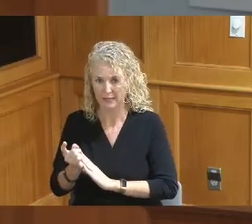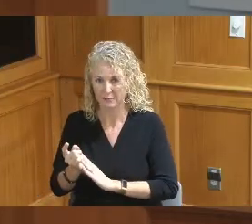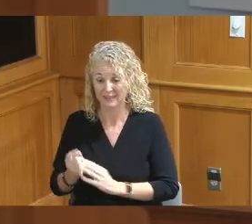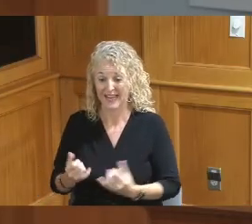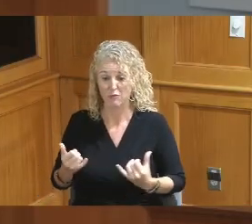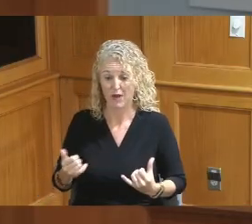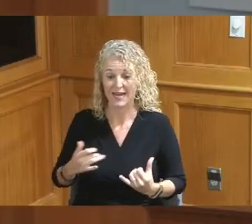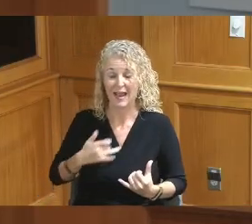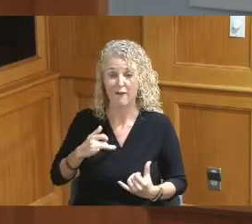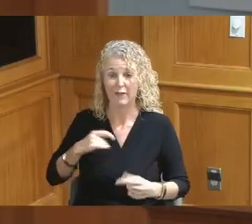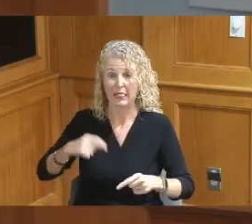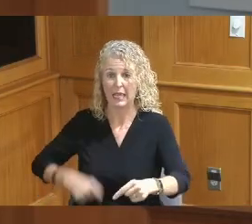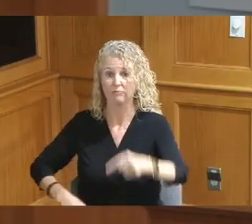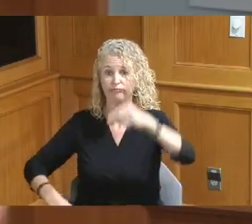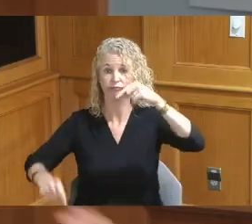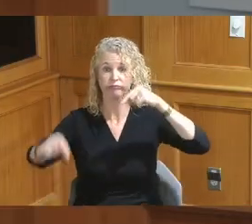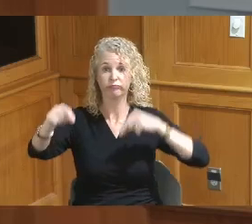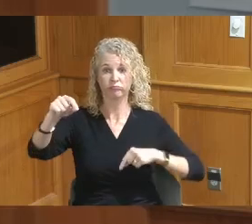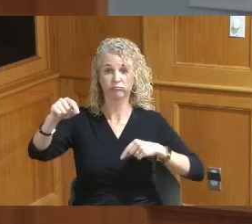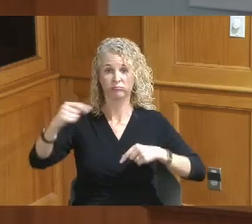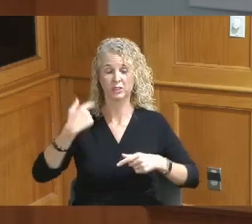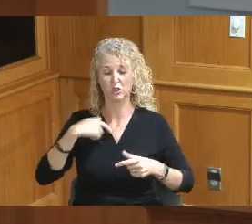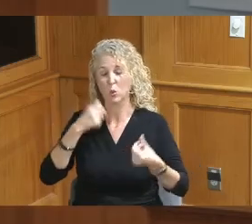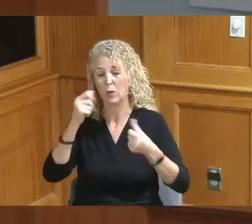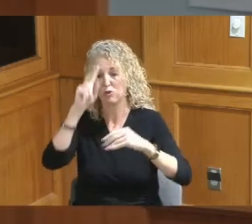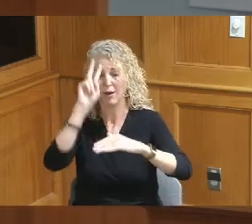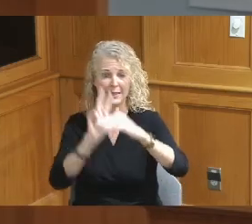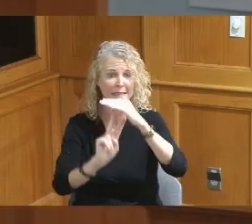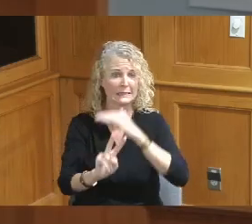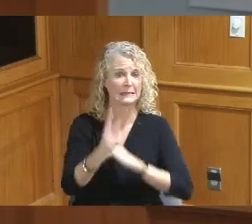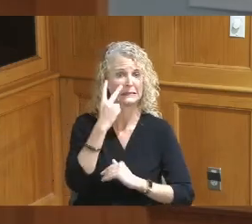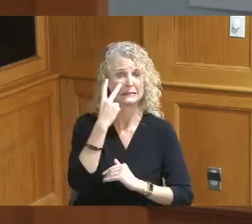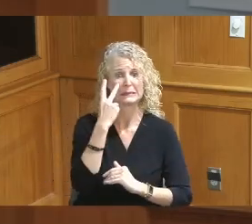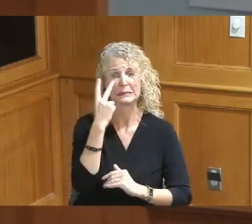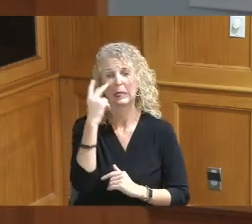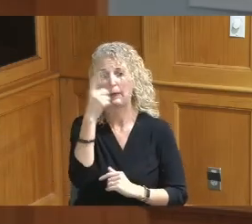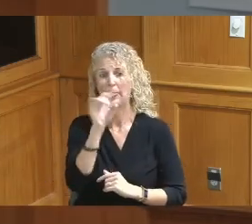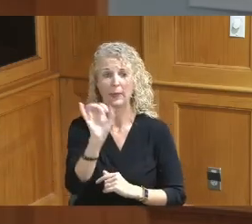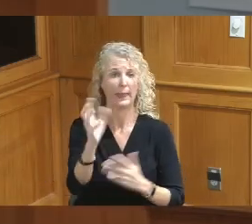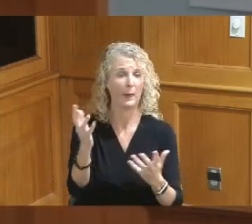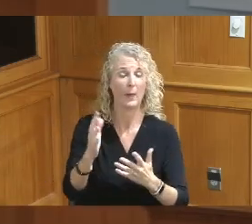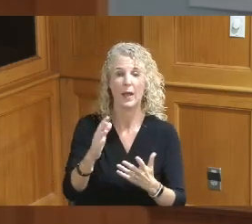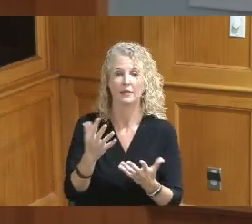that process, and so we're trying to divine into the future how this might look.